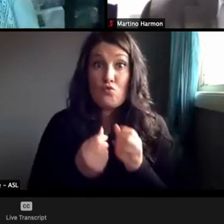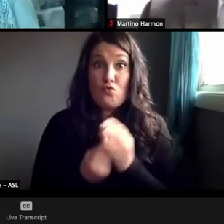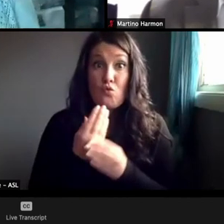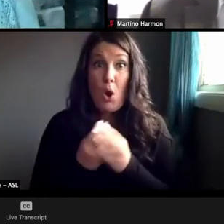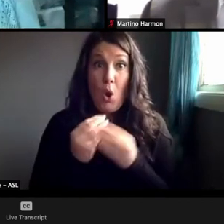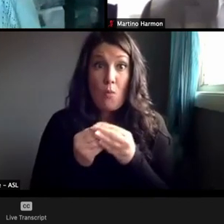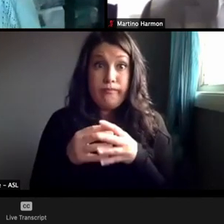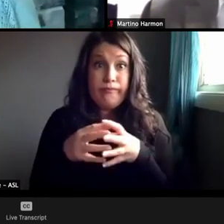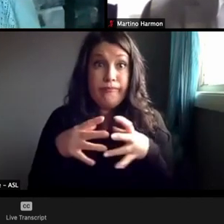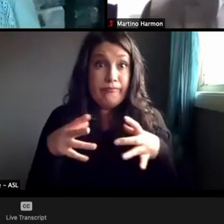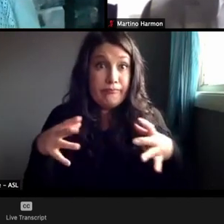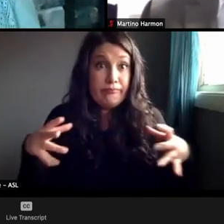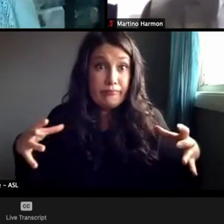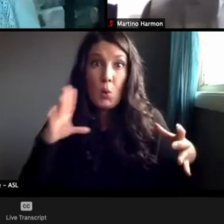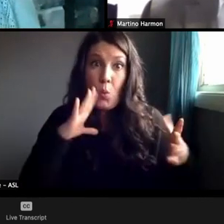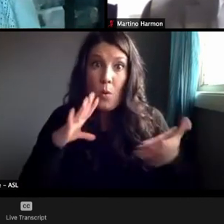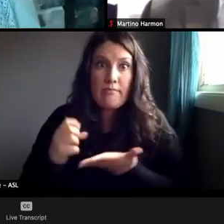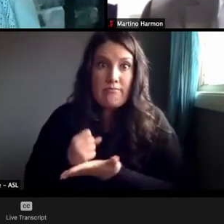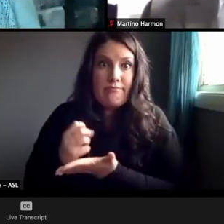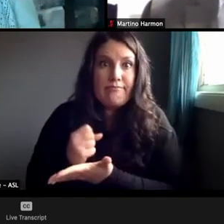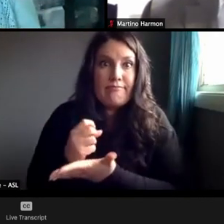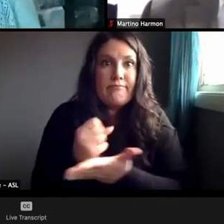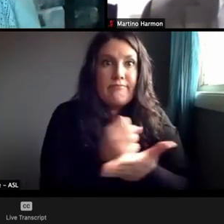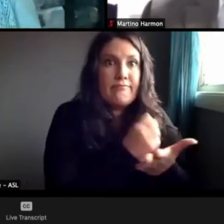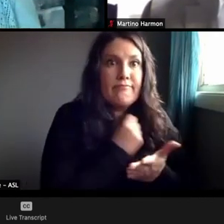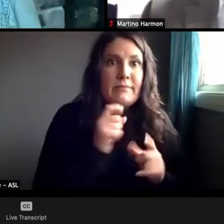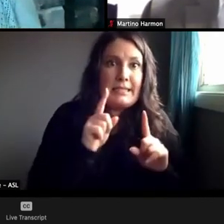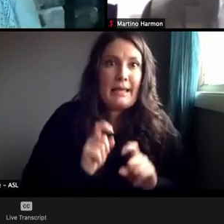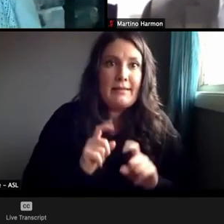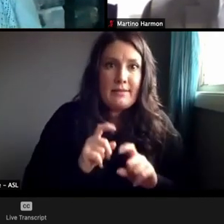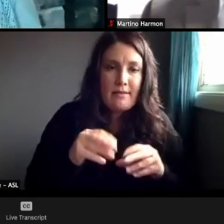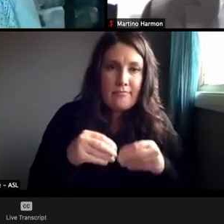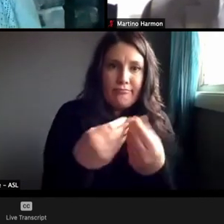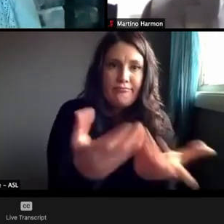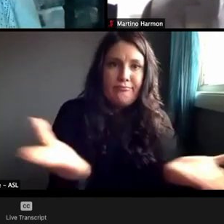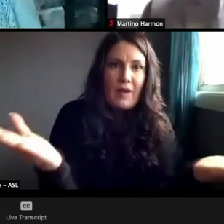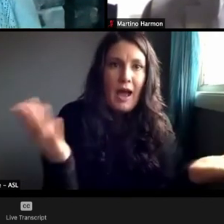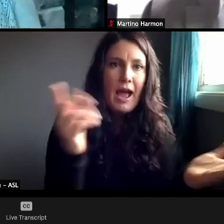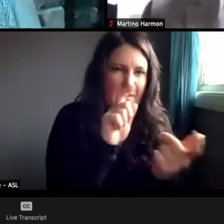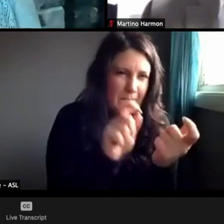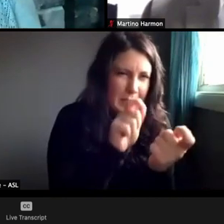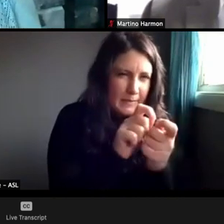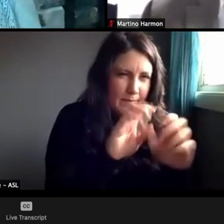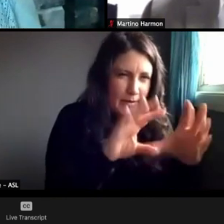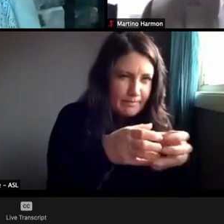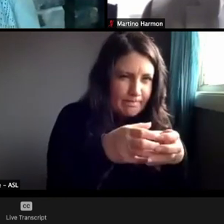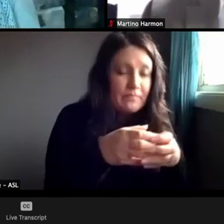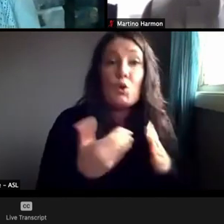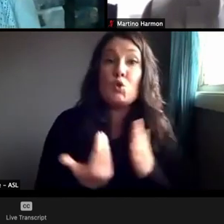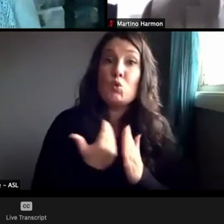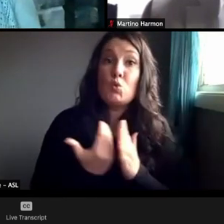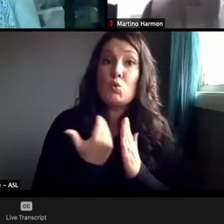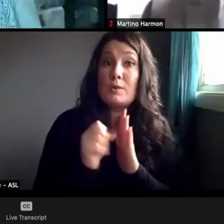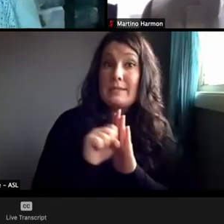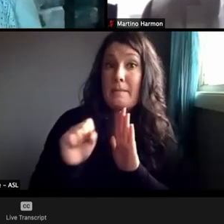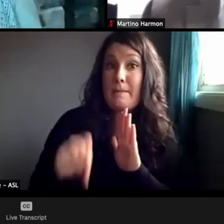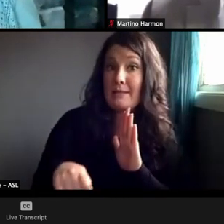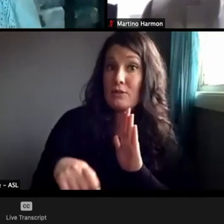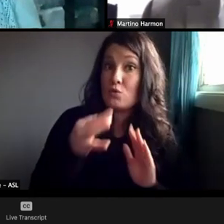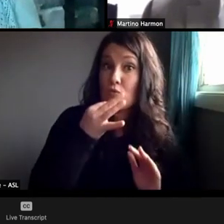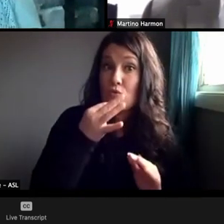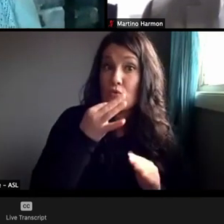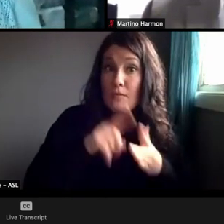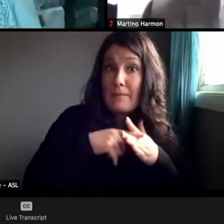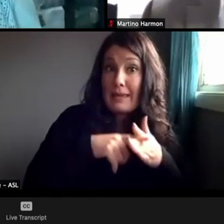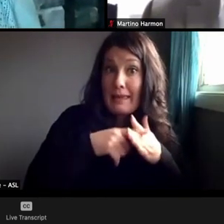more advantage of testing and make it required for certain populations. So when the new semester begins, all students,